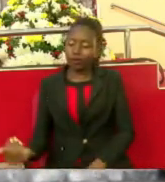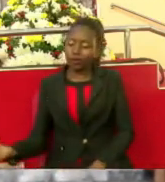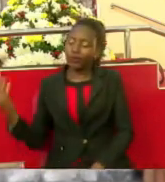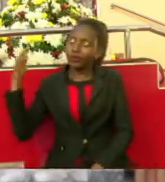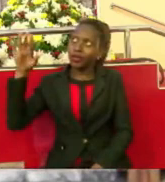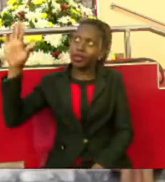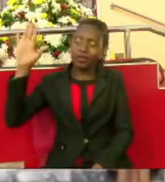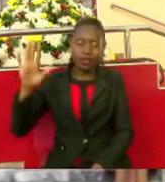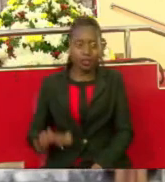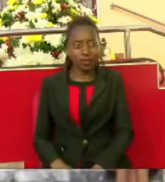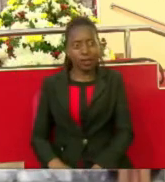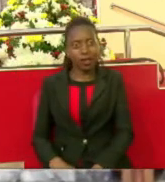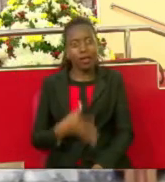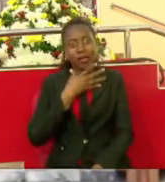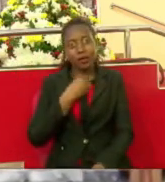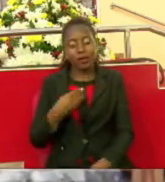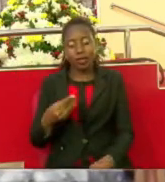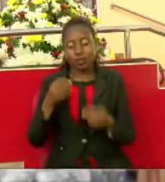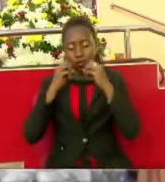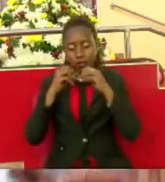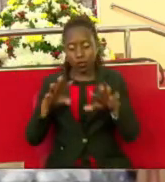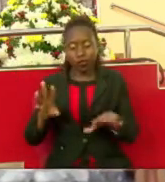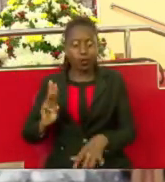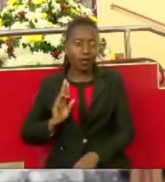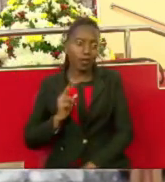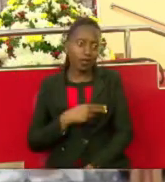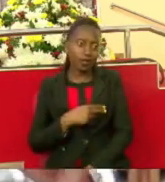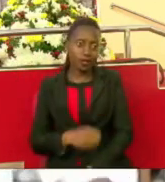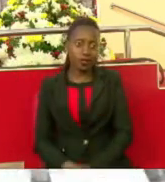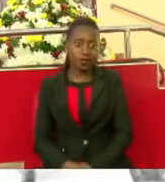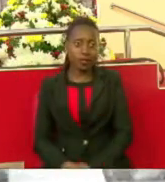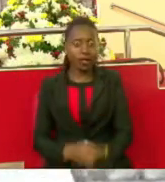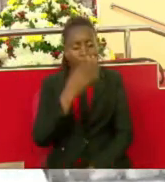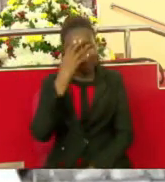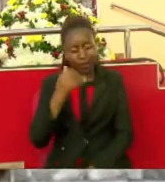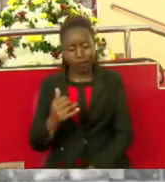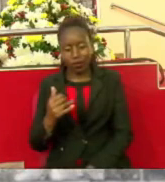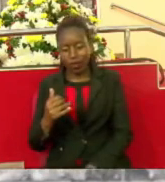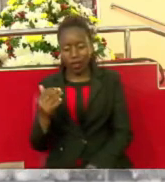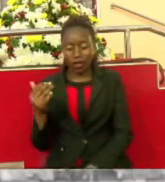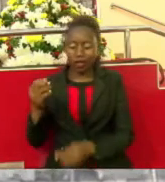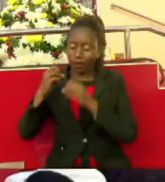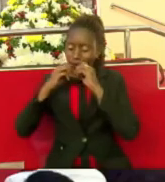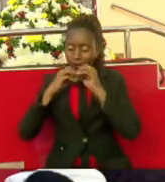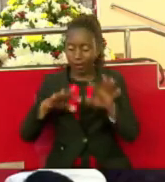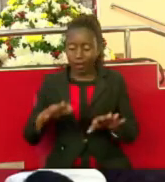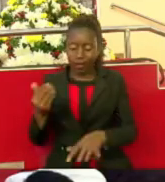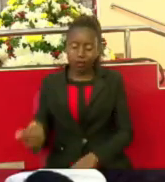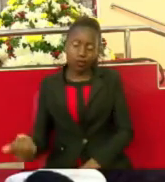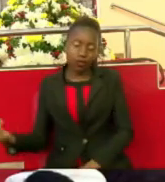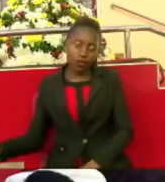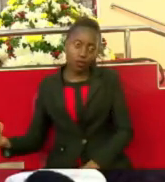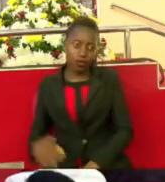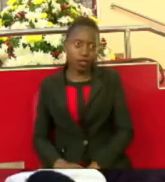And he wants to bless us. That is why he blessed those children. And it was a new knowledge for